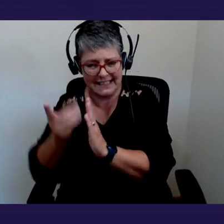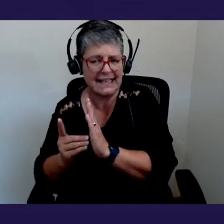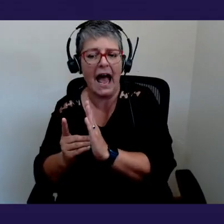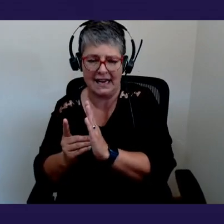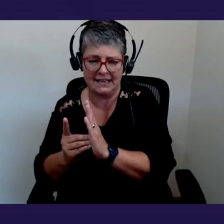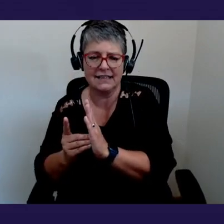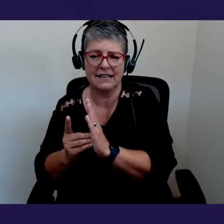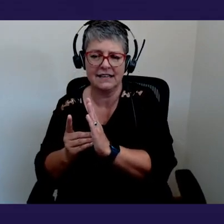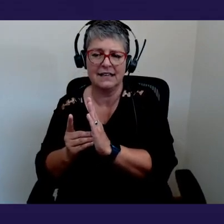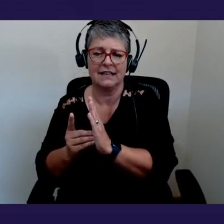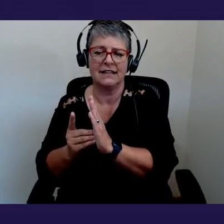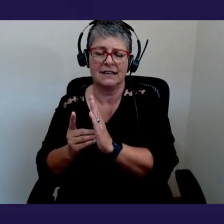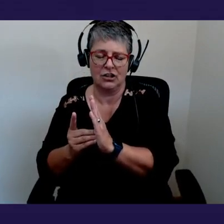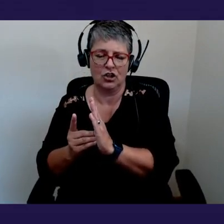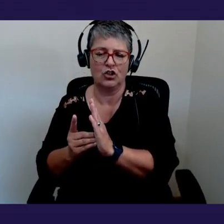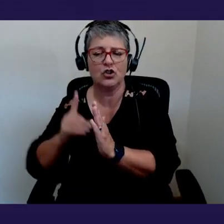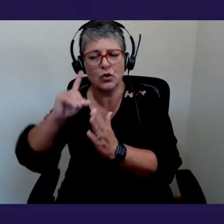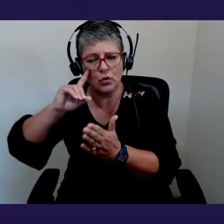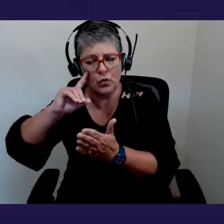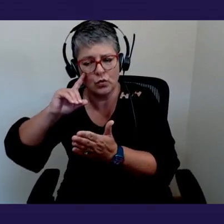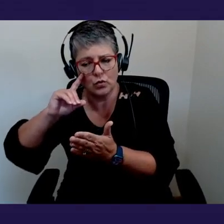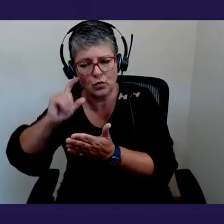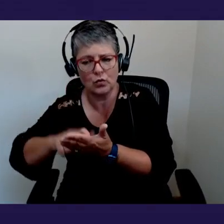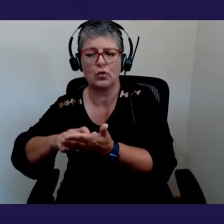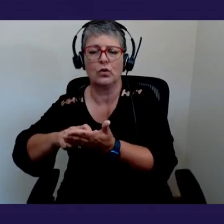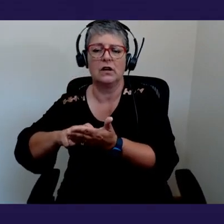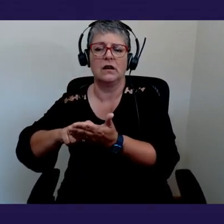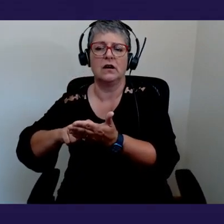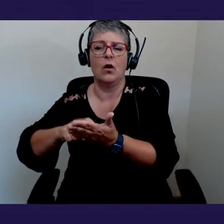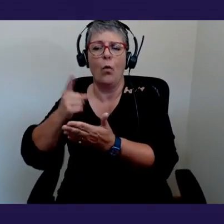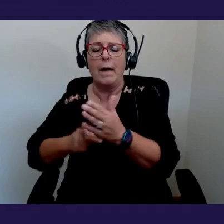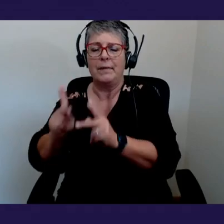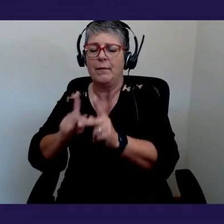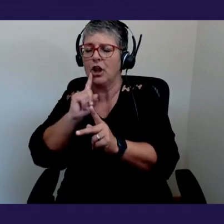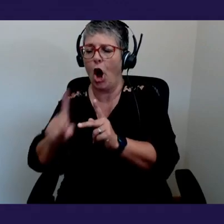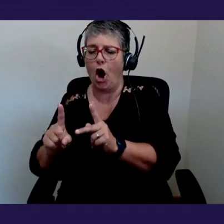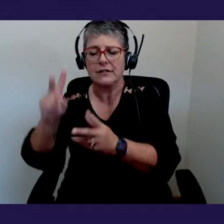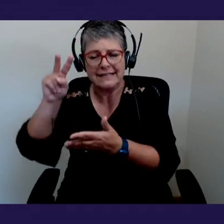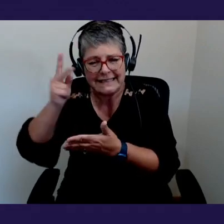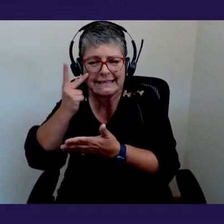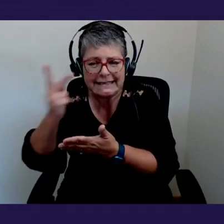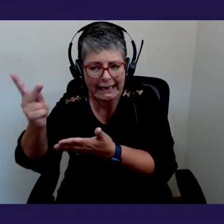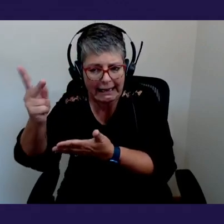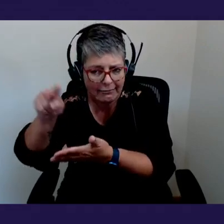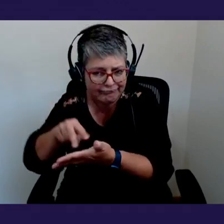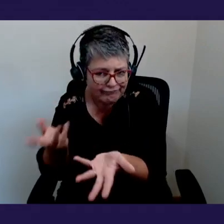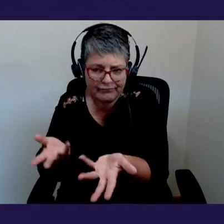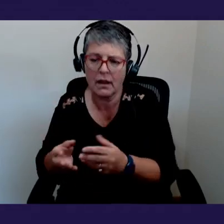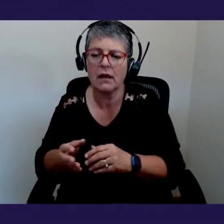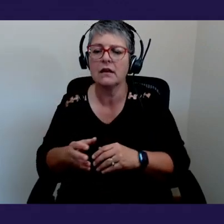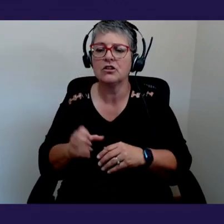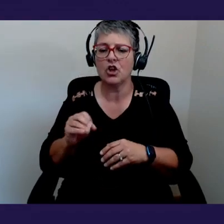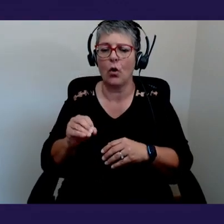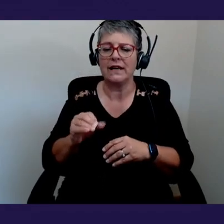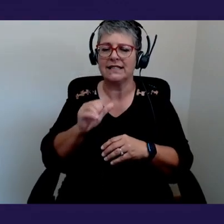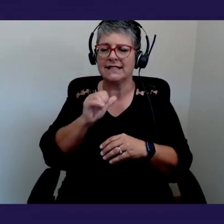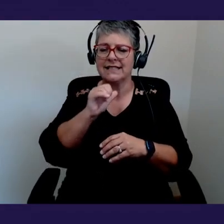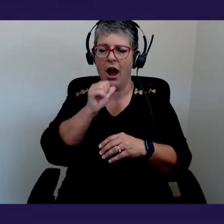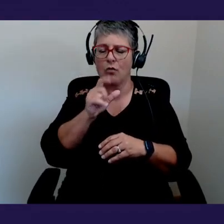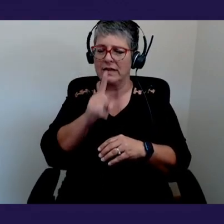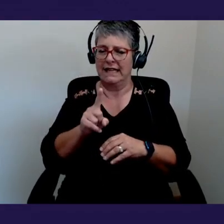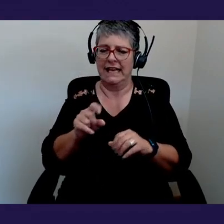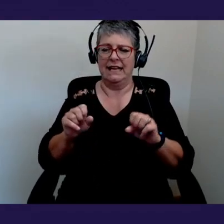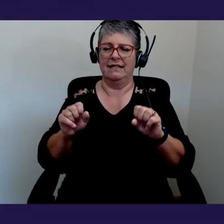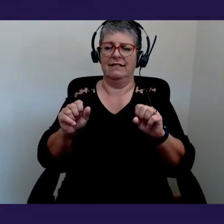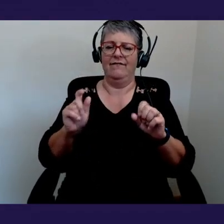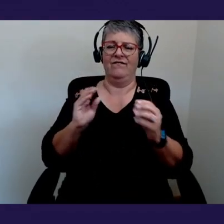actually exposed to, and almost never measures impact on attitudes or behaviors. So they're simply not as actionable as we want them to be, and